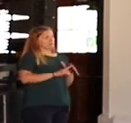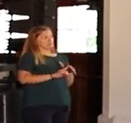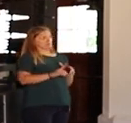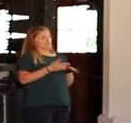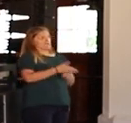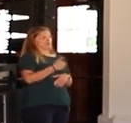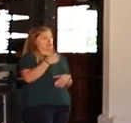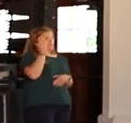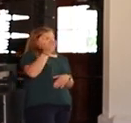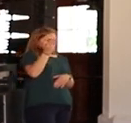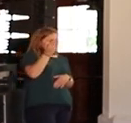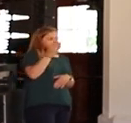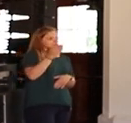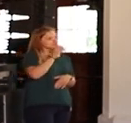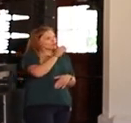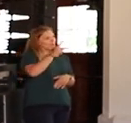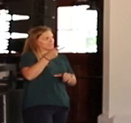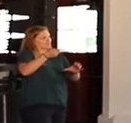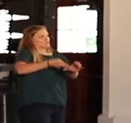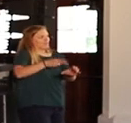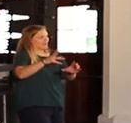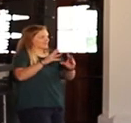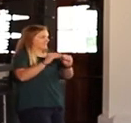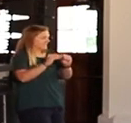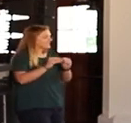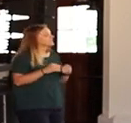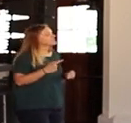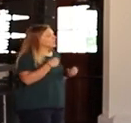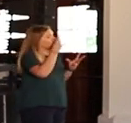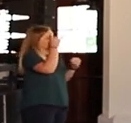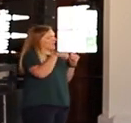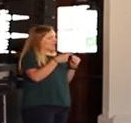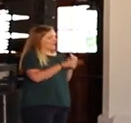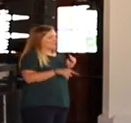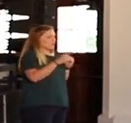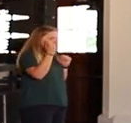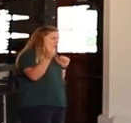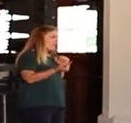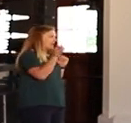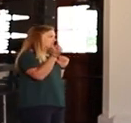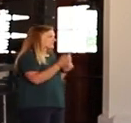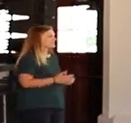after I finish my greeting to you to go back and join them. So we're thinking about you guys all the time.